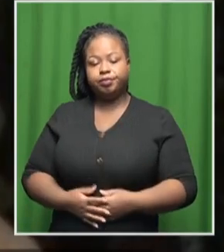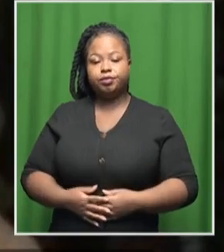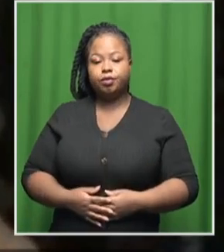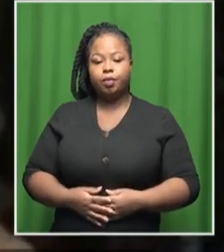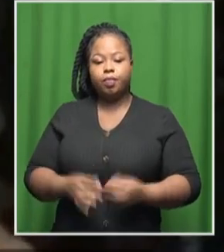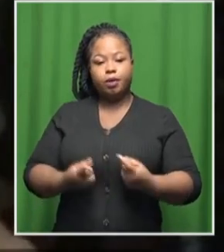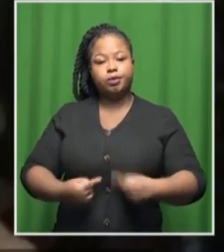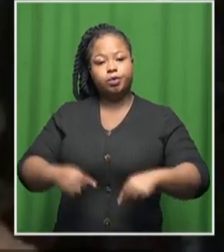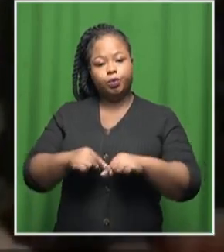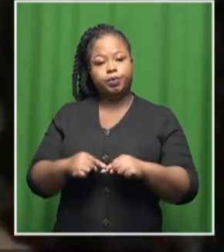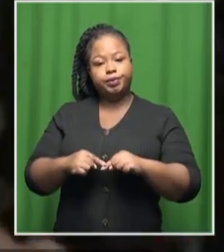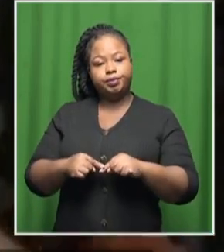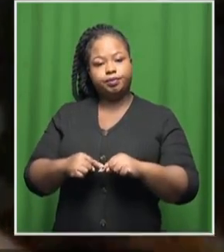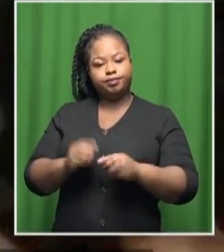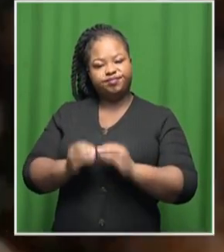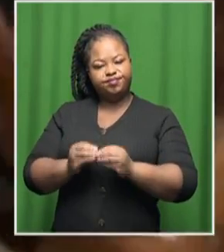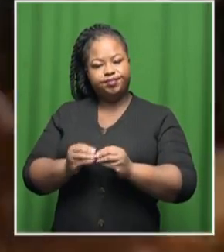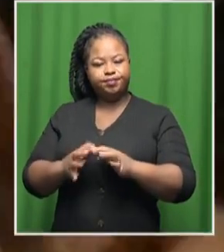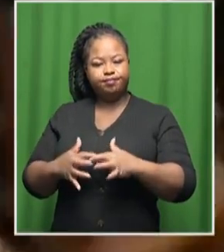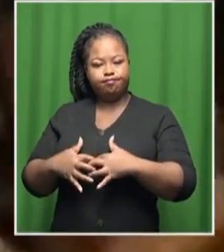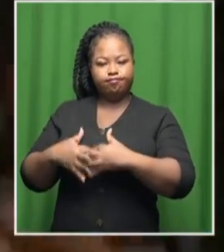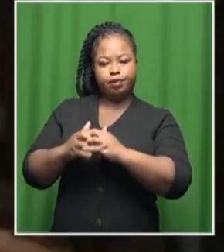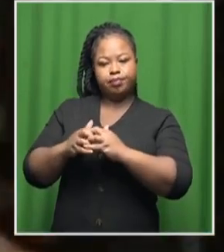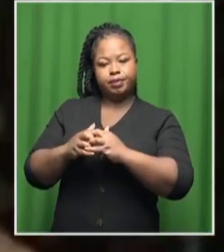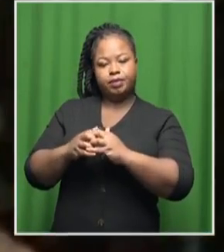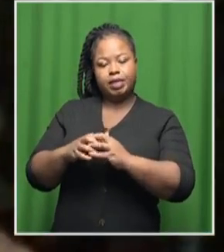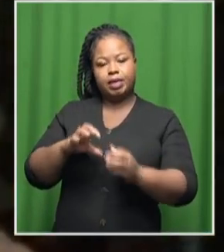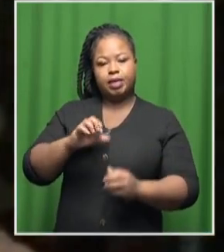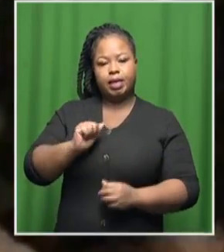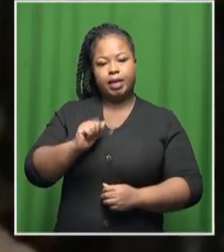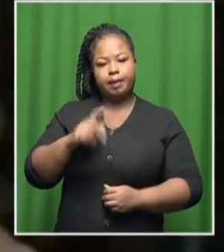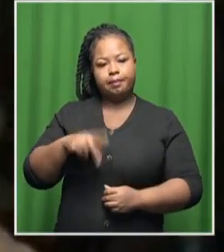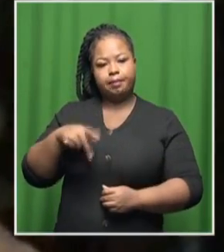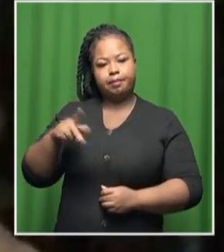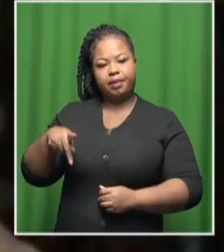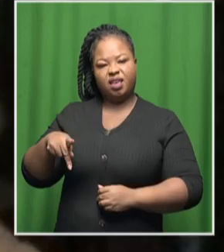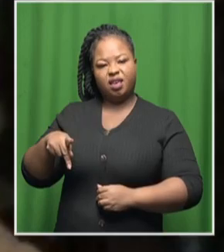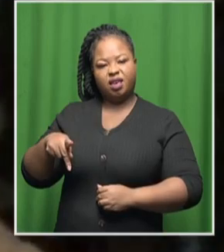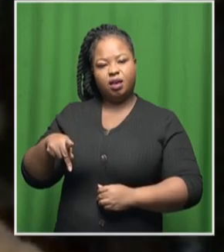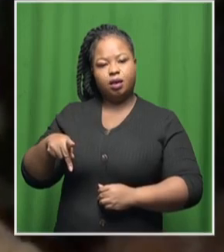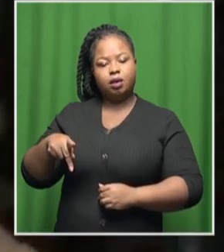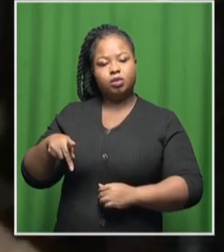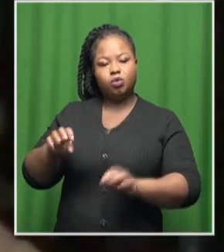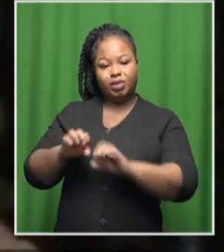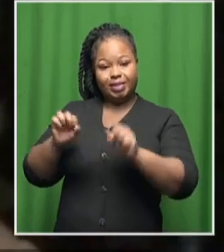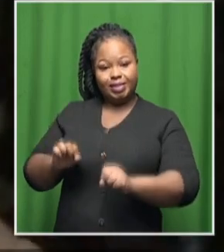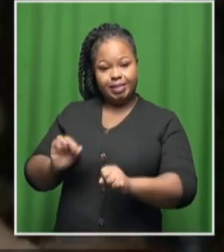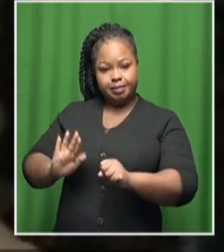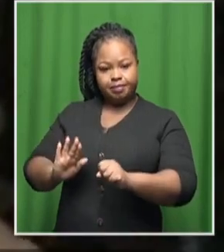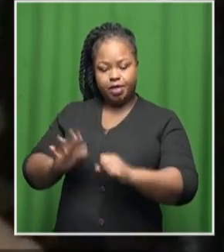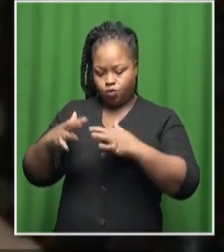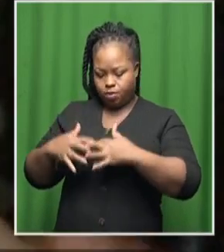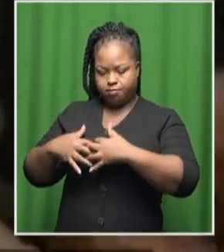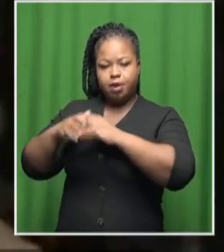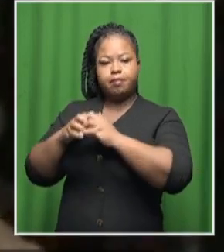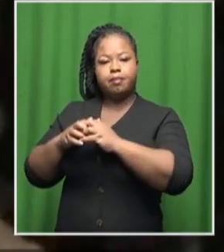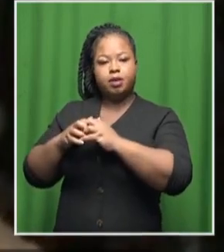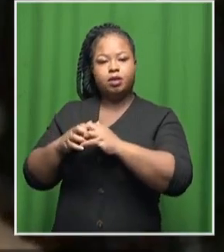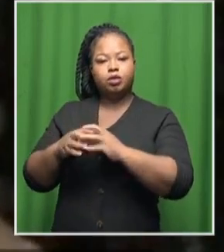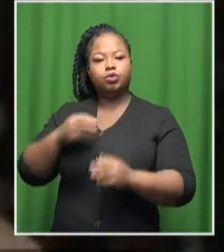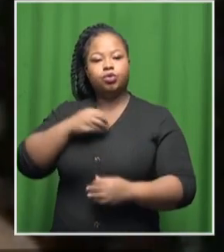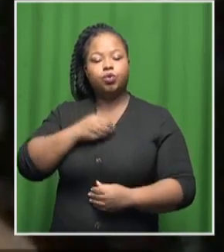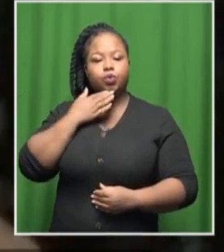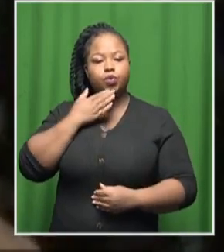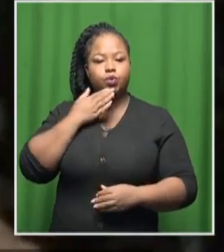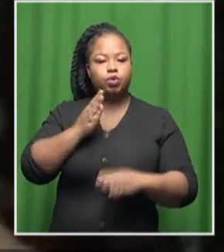of us developing the platform, actually it's more of an app-based service system that we developed to parents and educators, right,